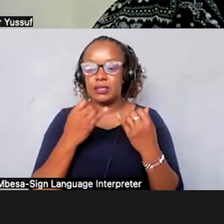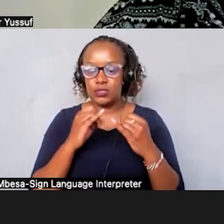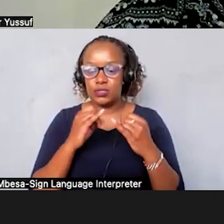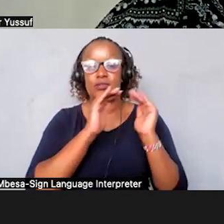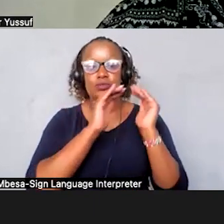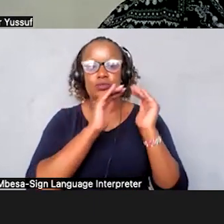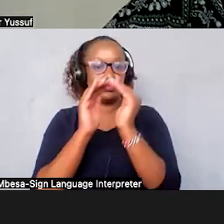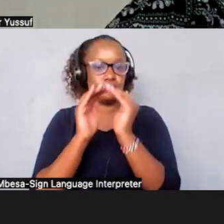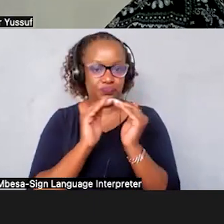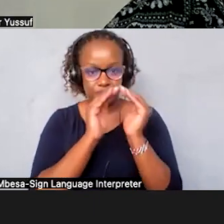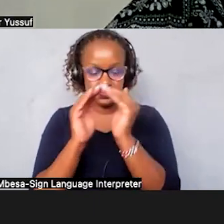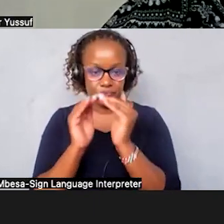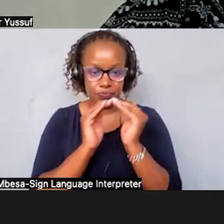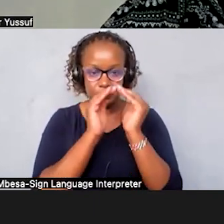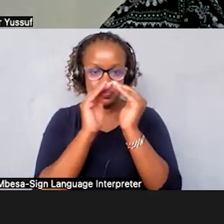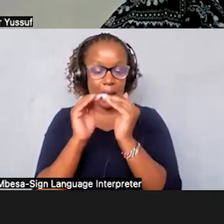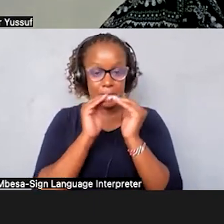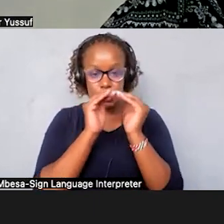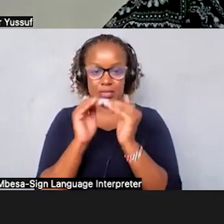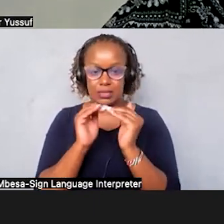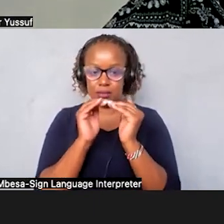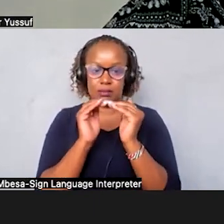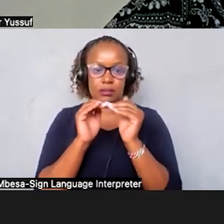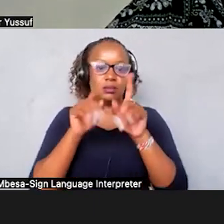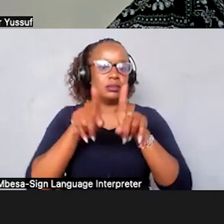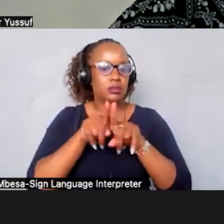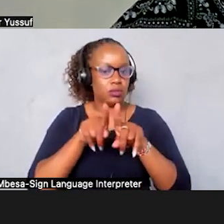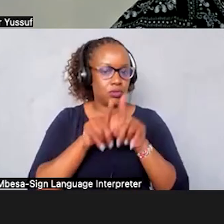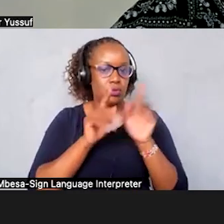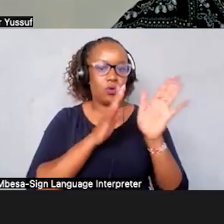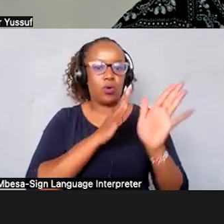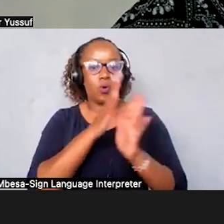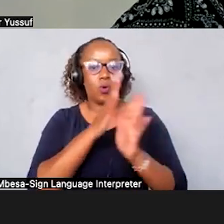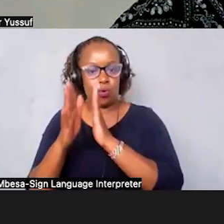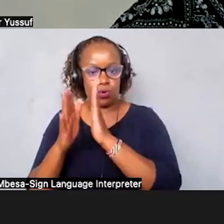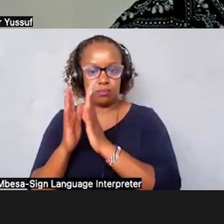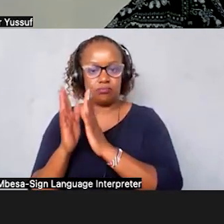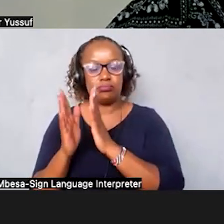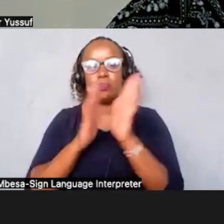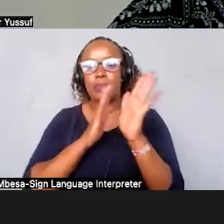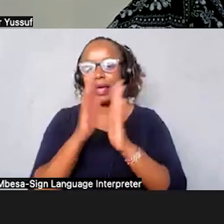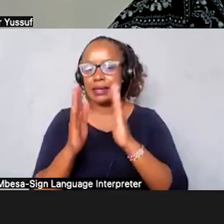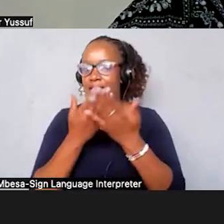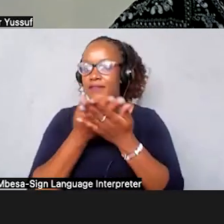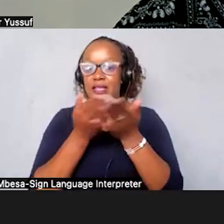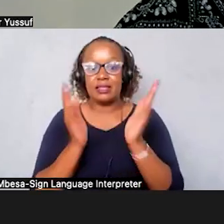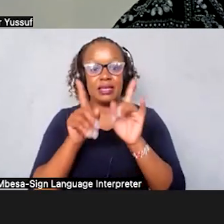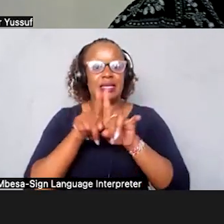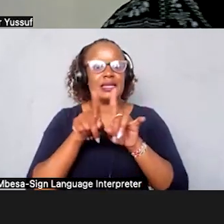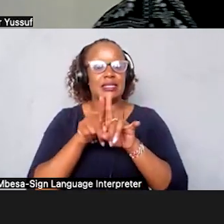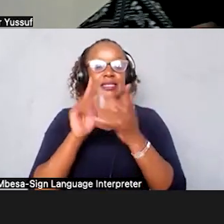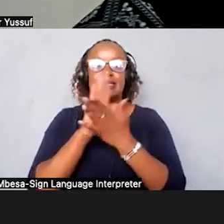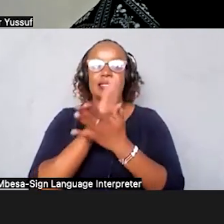planning in order for all parties to plan together as stakeholders and